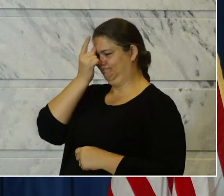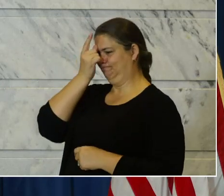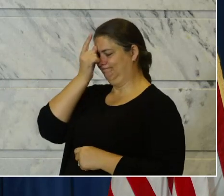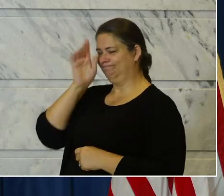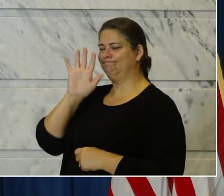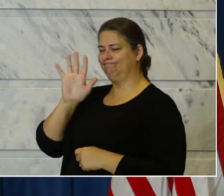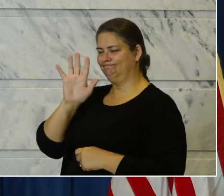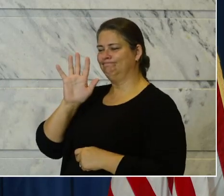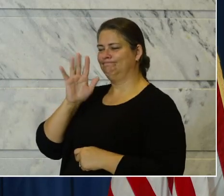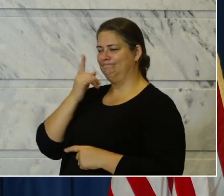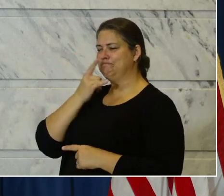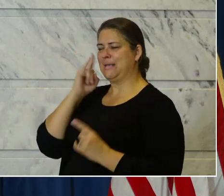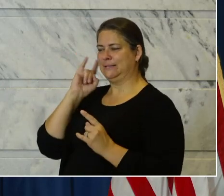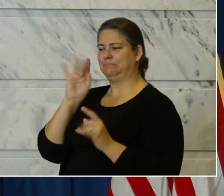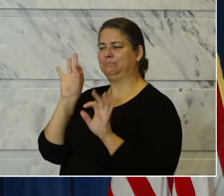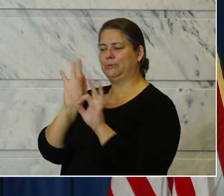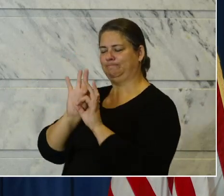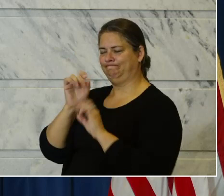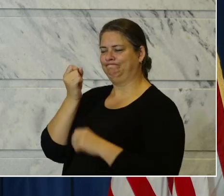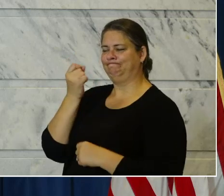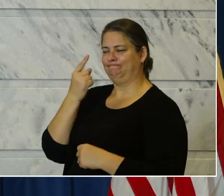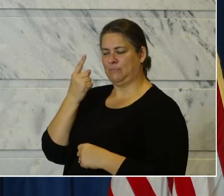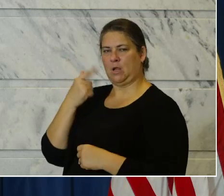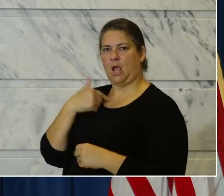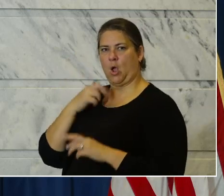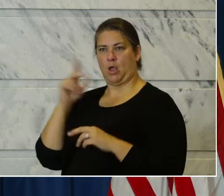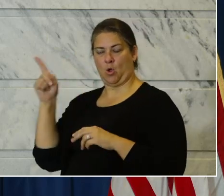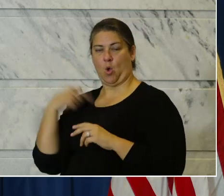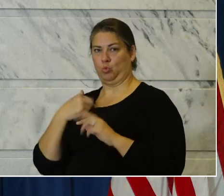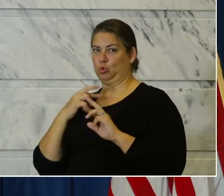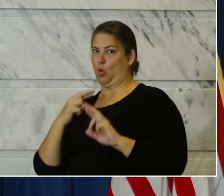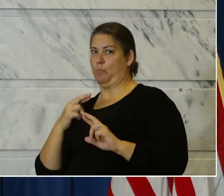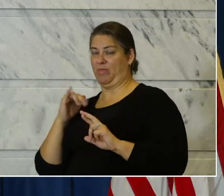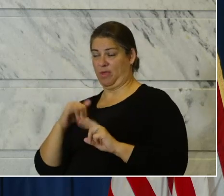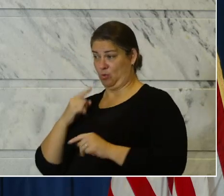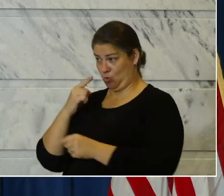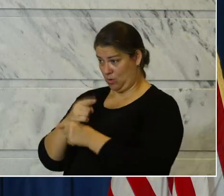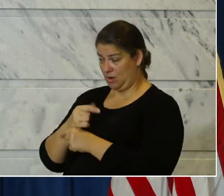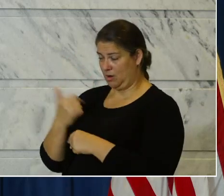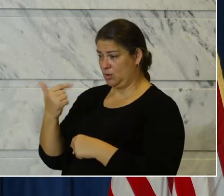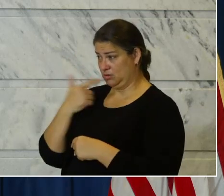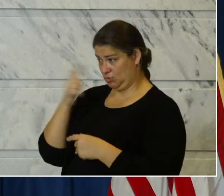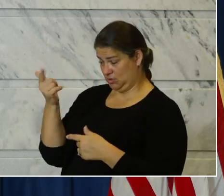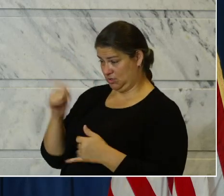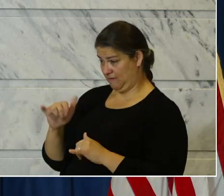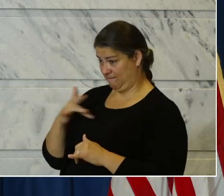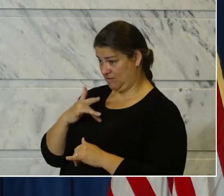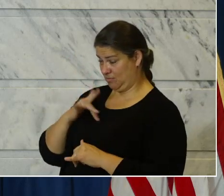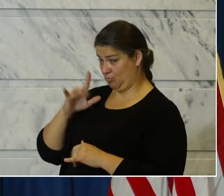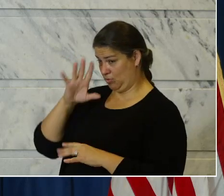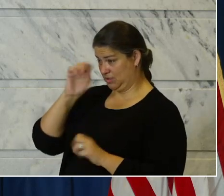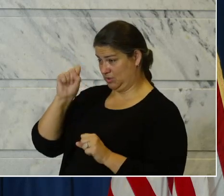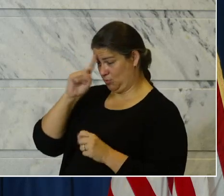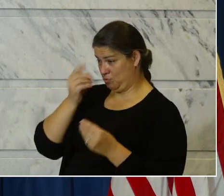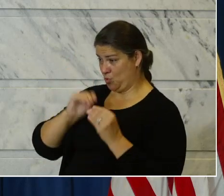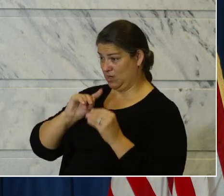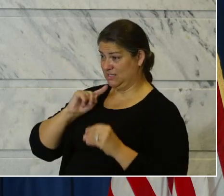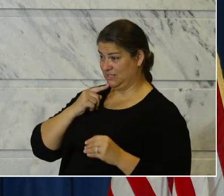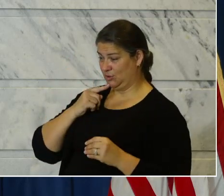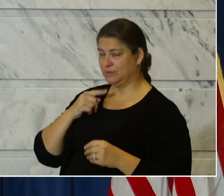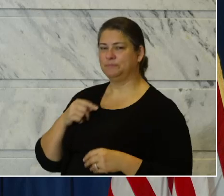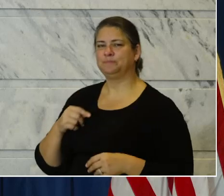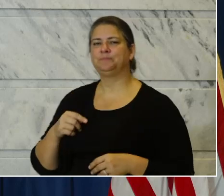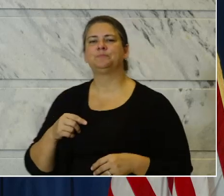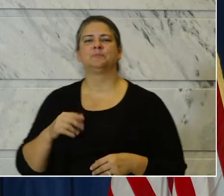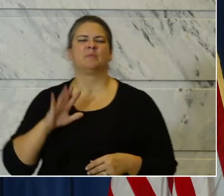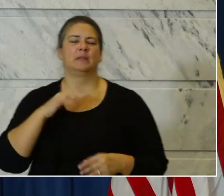mask. What was your reaction in that moment, and do you still have faith that the president will start taking this more seriously? It's questions